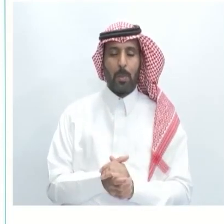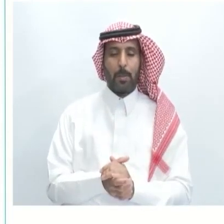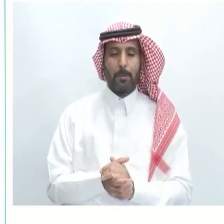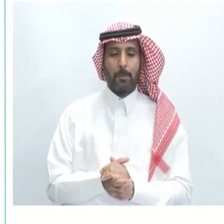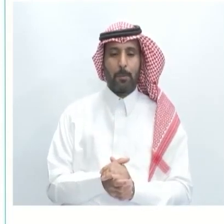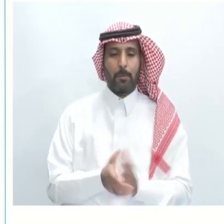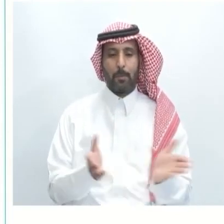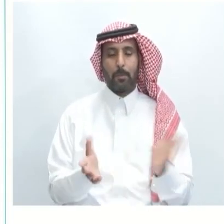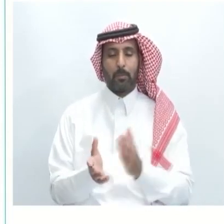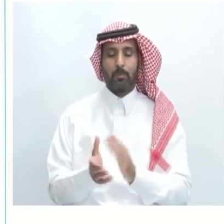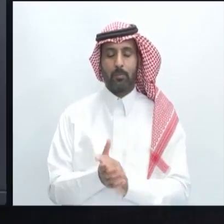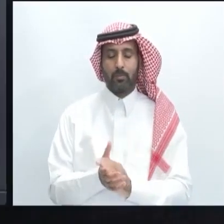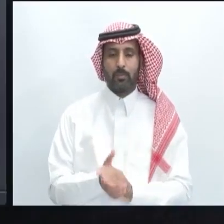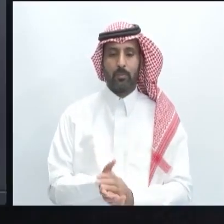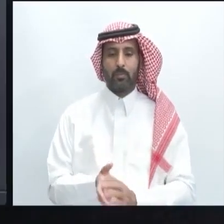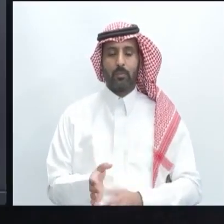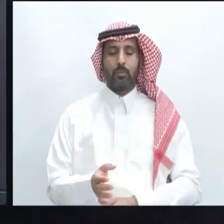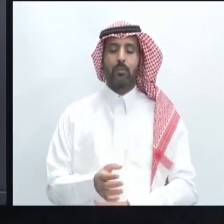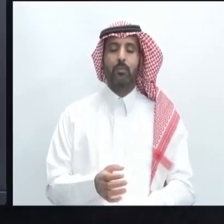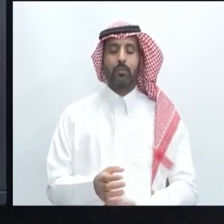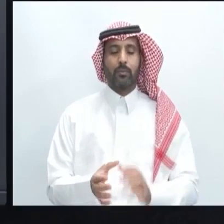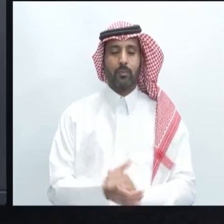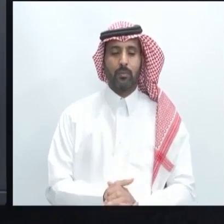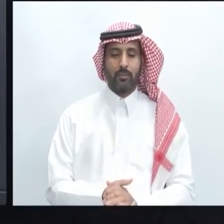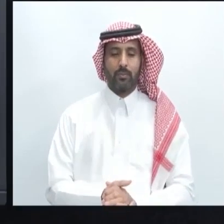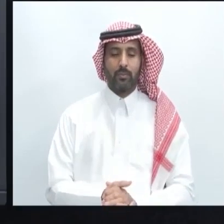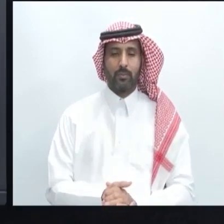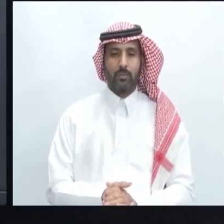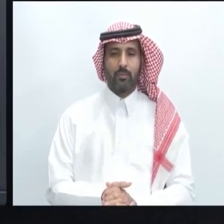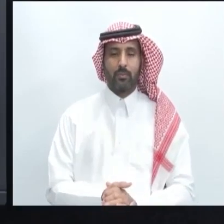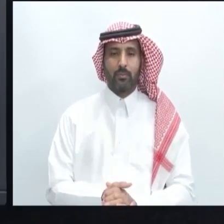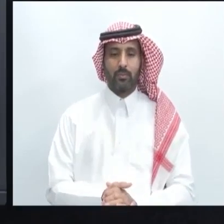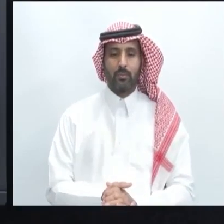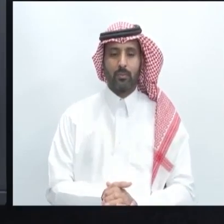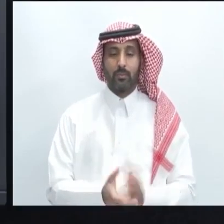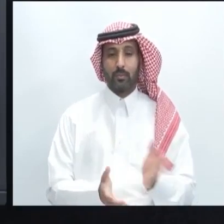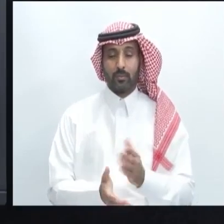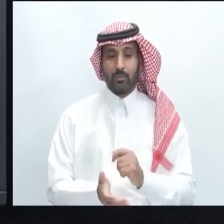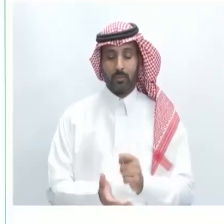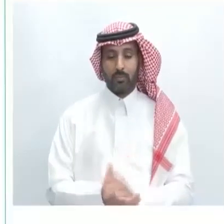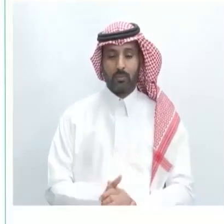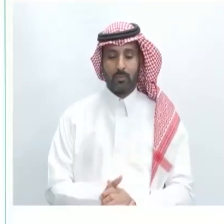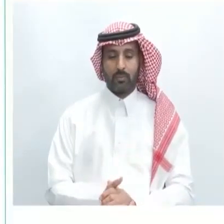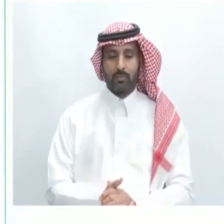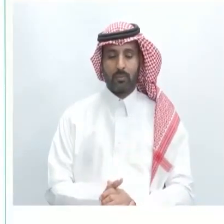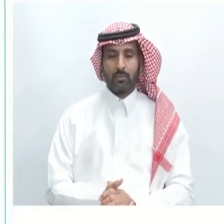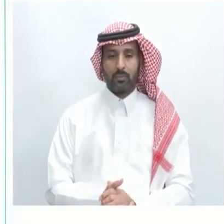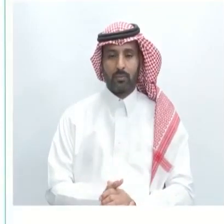here, let's just listen to the article one more time just to make sure that you have written the correct answer. Let's